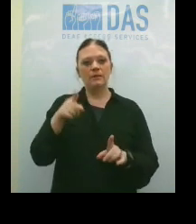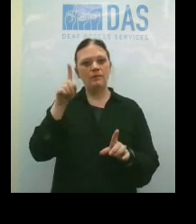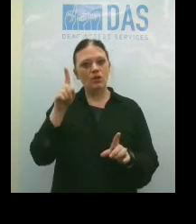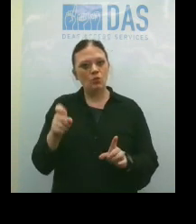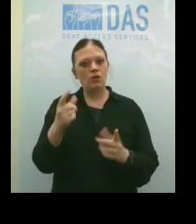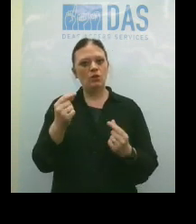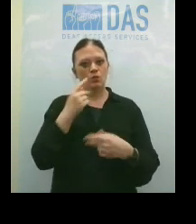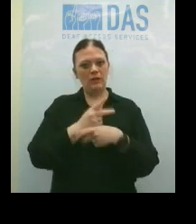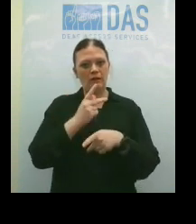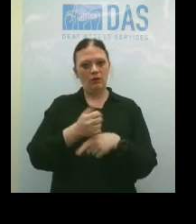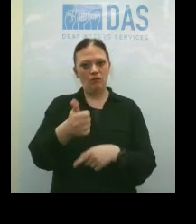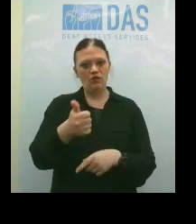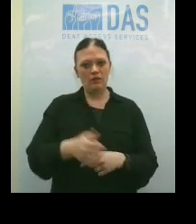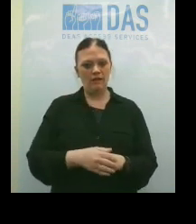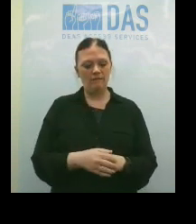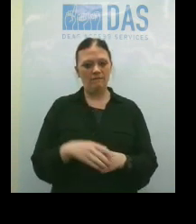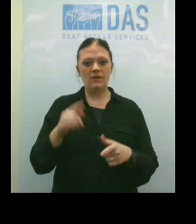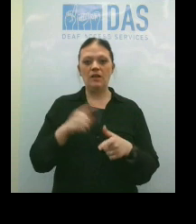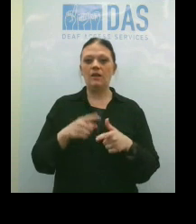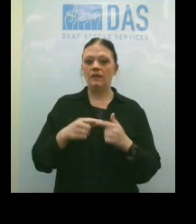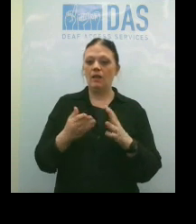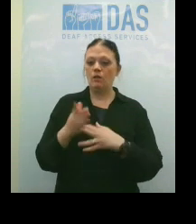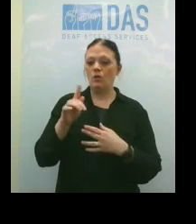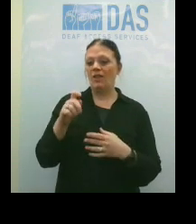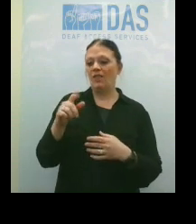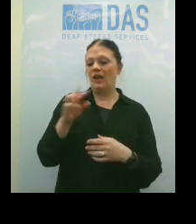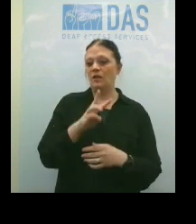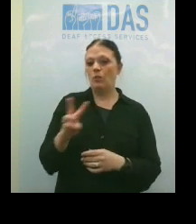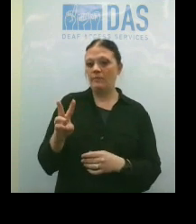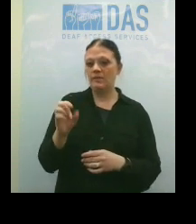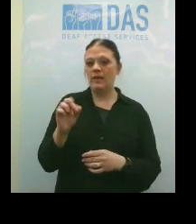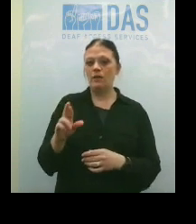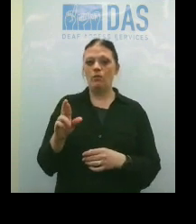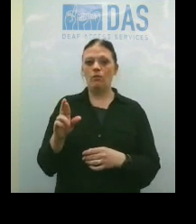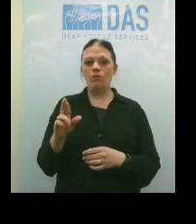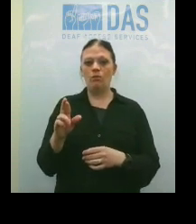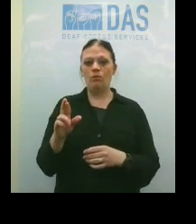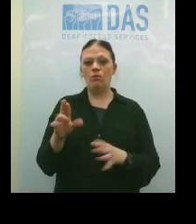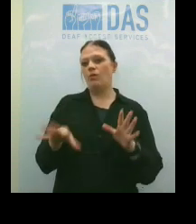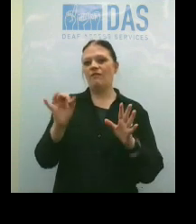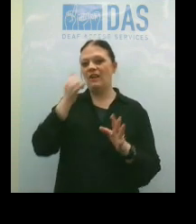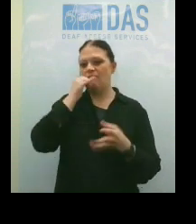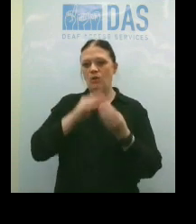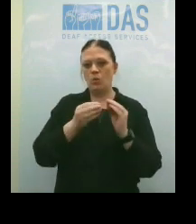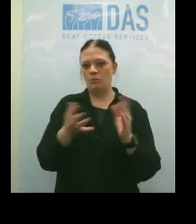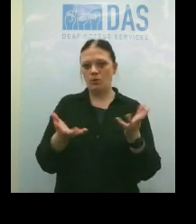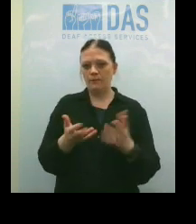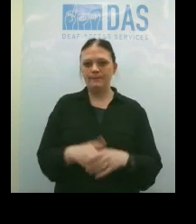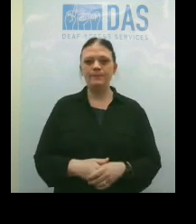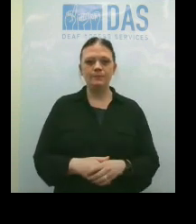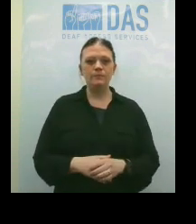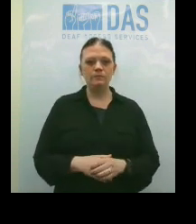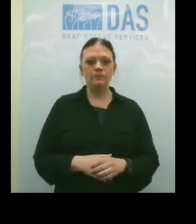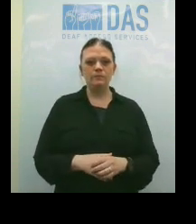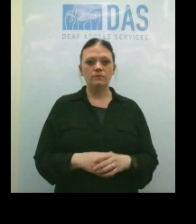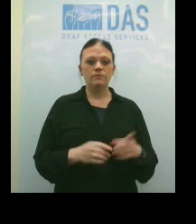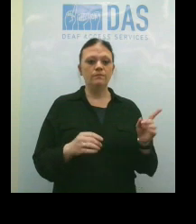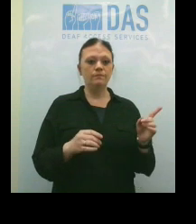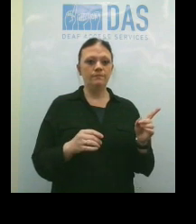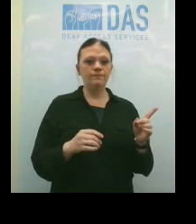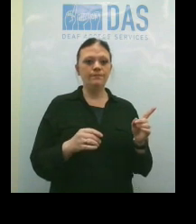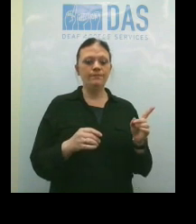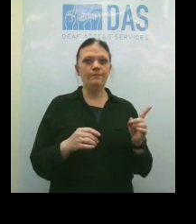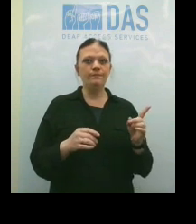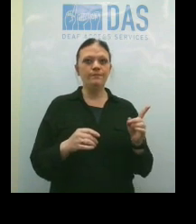care of yourself. And then you can go through Kaleida's website and then find their phone number or go online. And if I can note, I